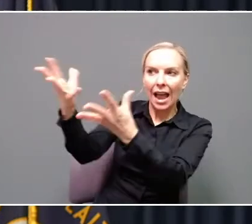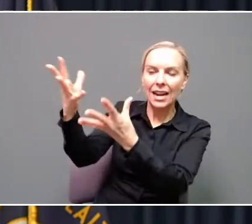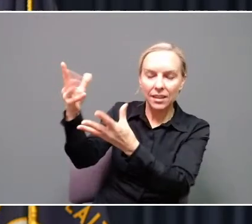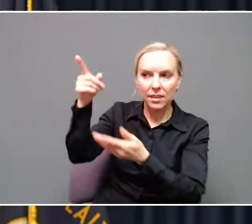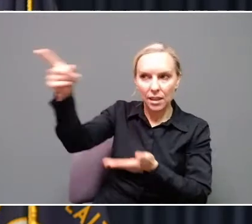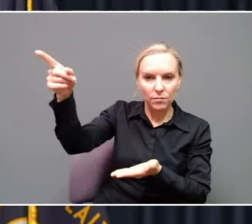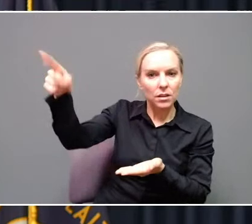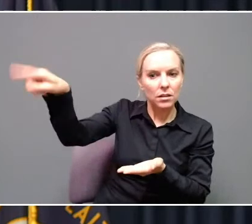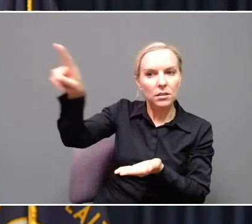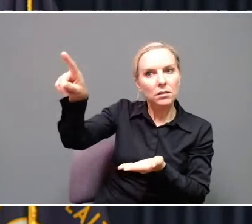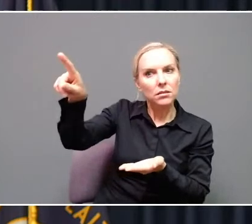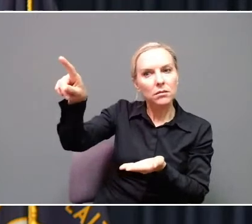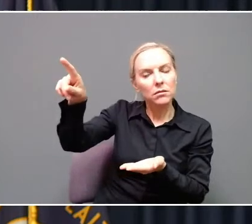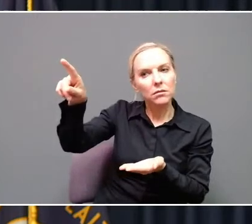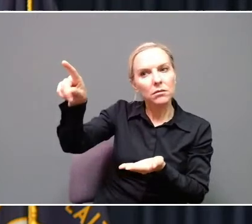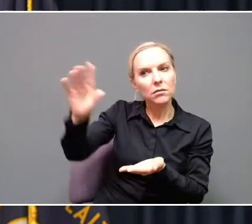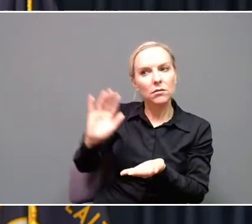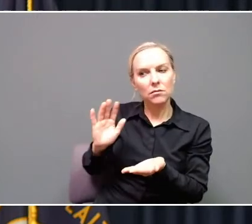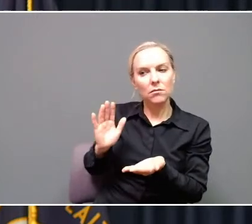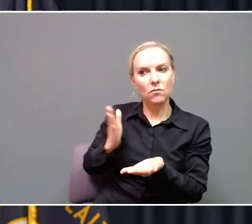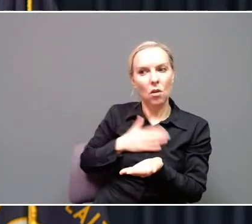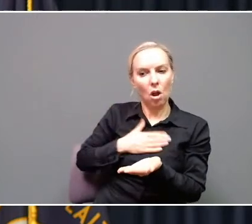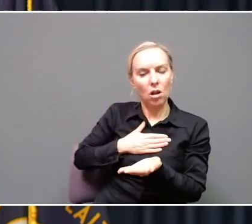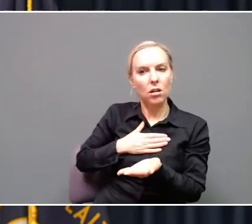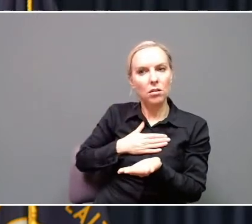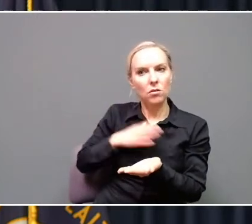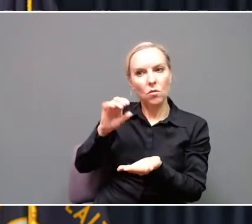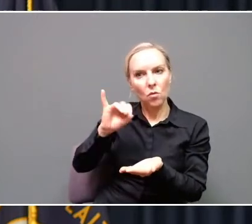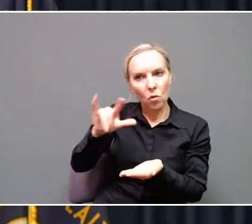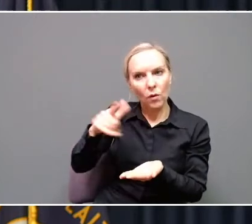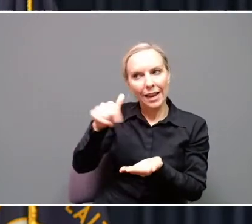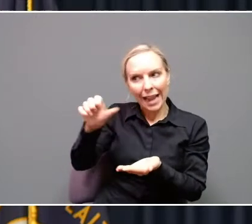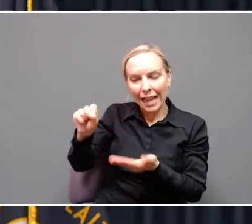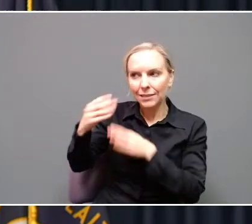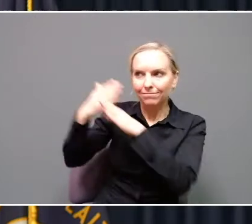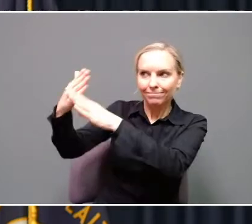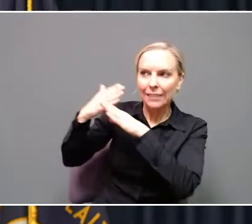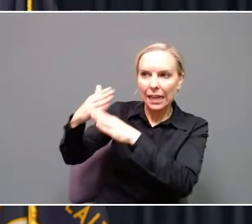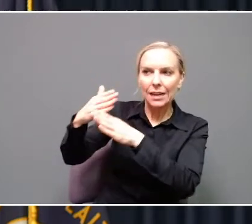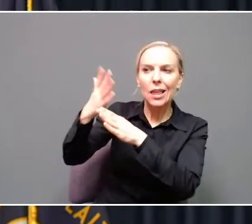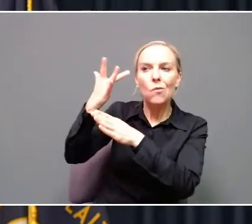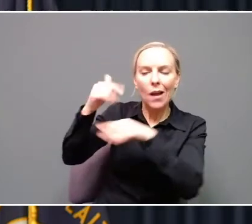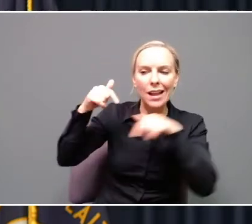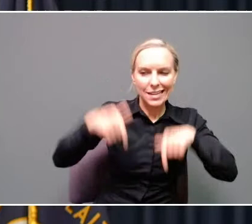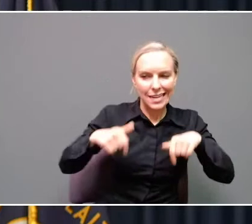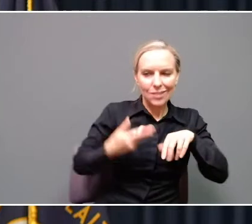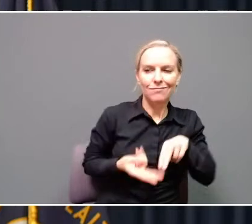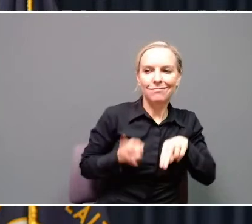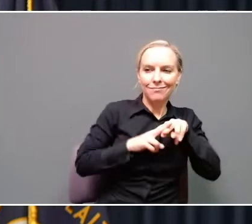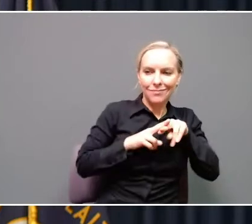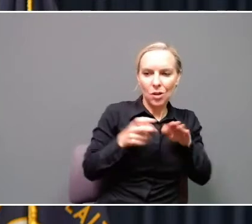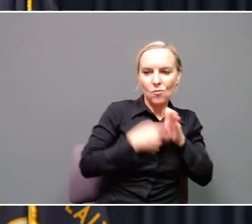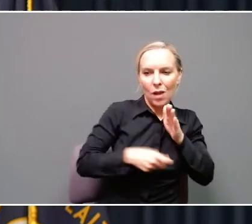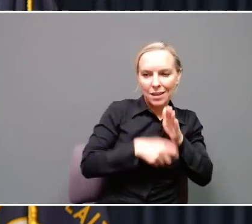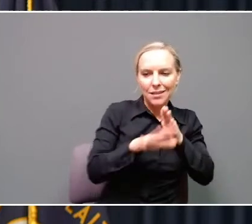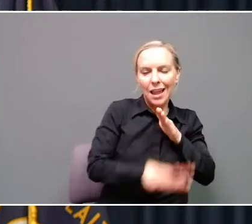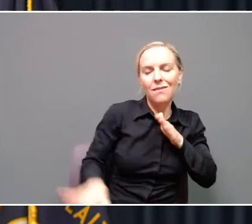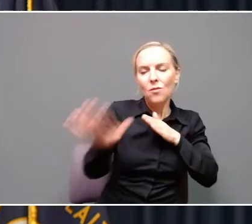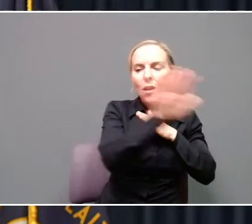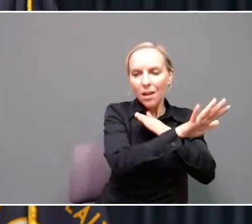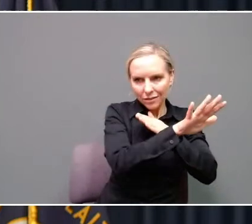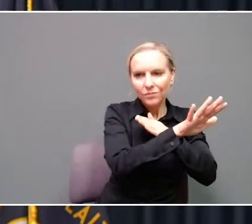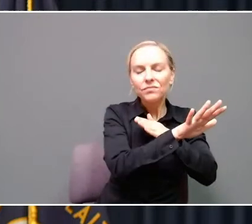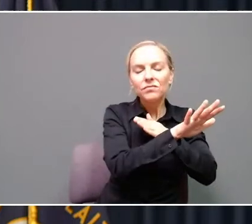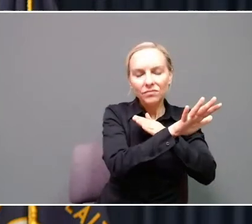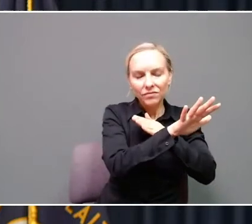a significant amount of our oil and gas, which is raising the price everywhere. Part of